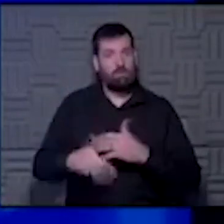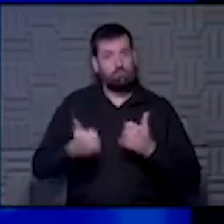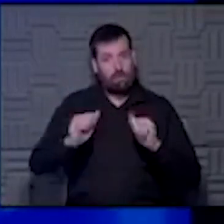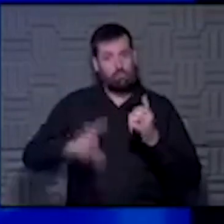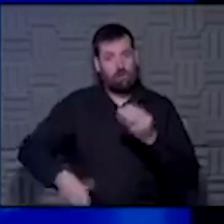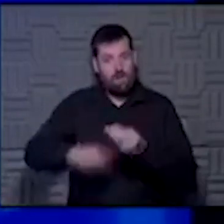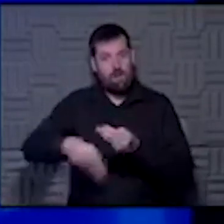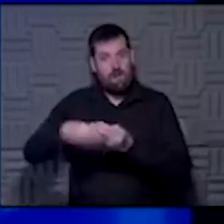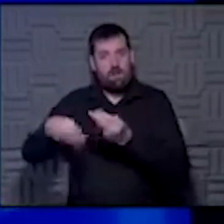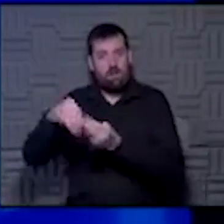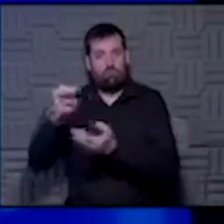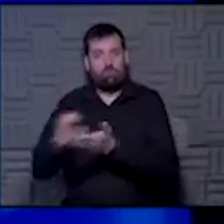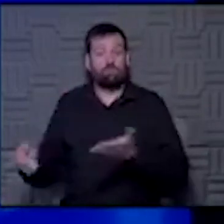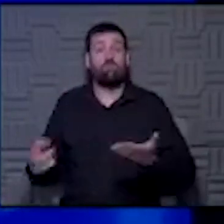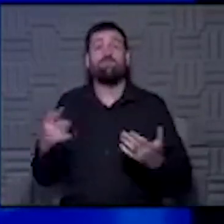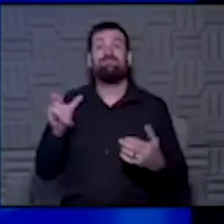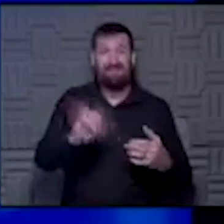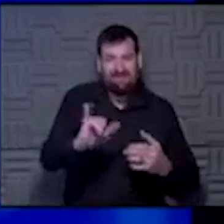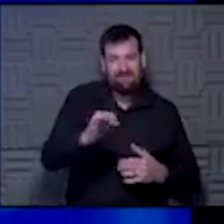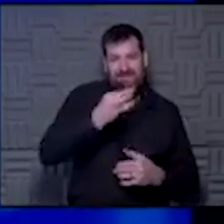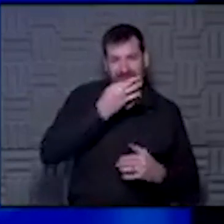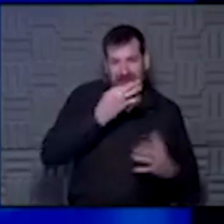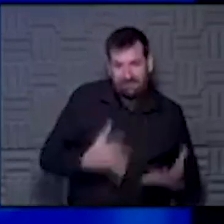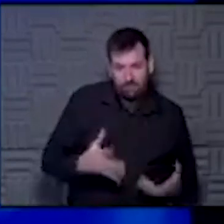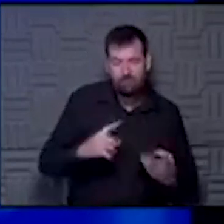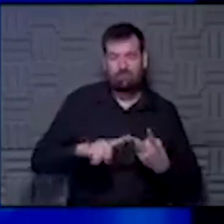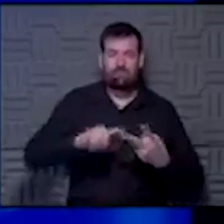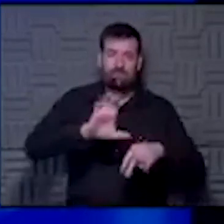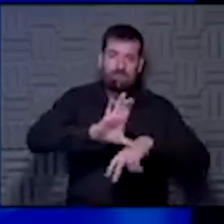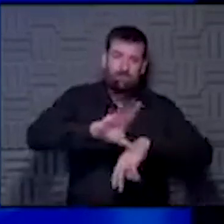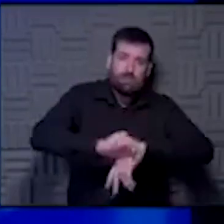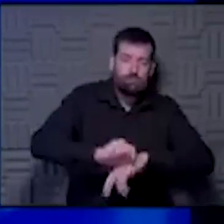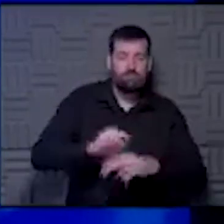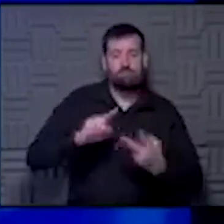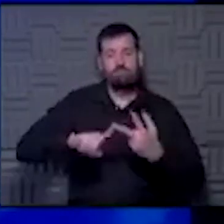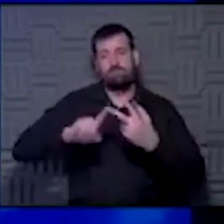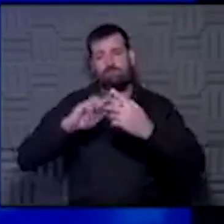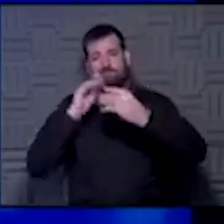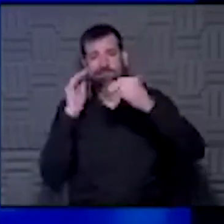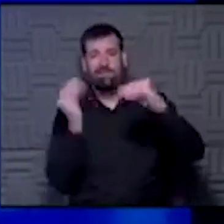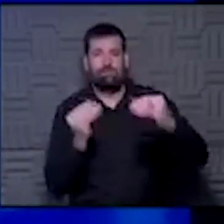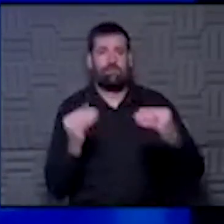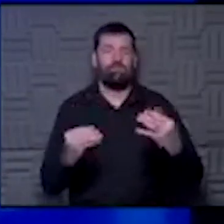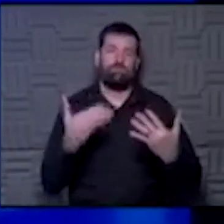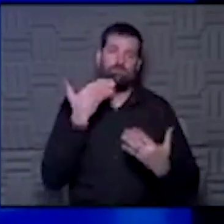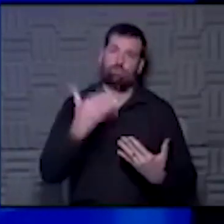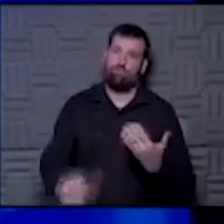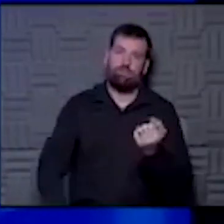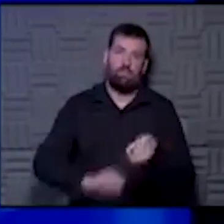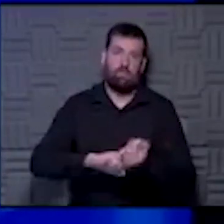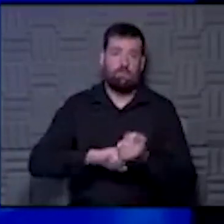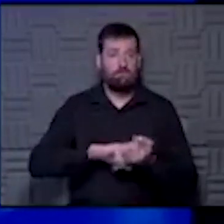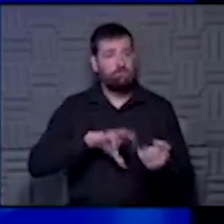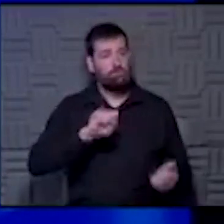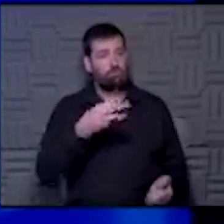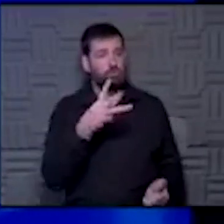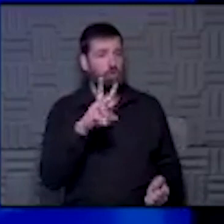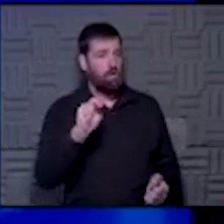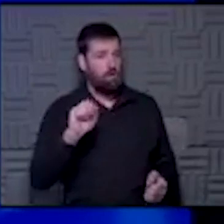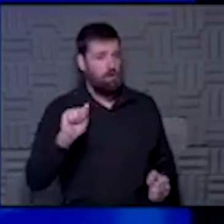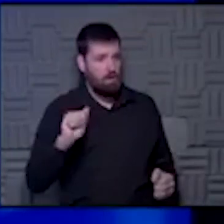resources in the sense of experts and consultation and education is a great way to support them. So, Shauna, I mentioned at